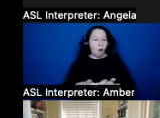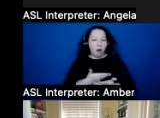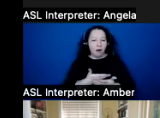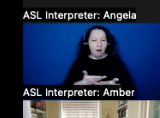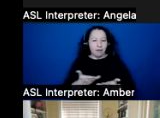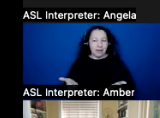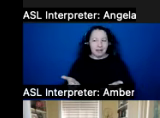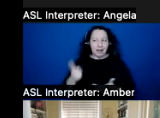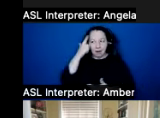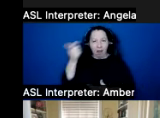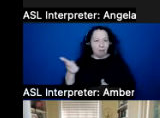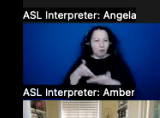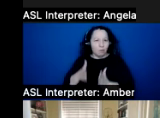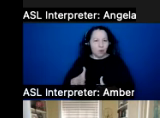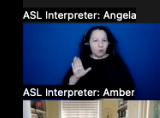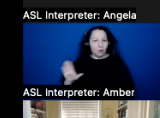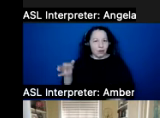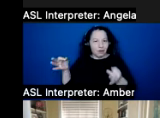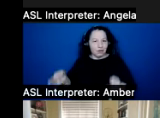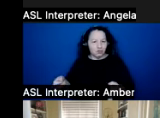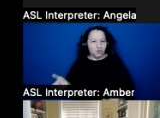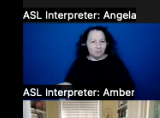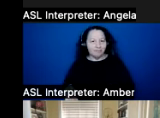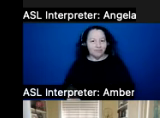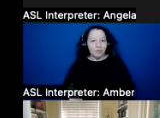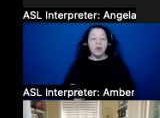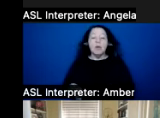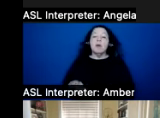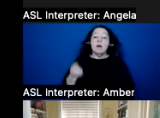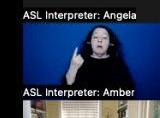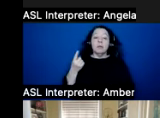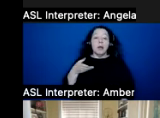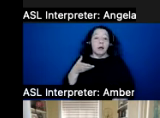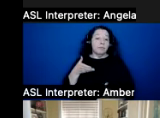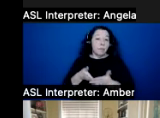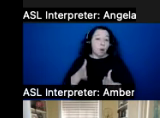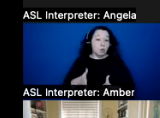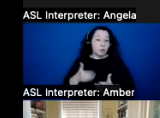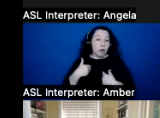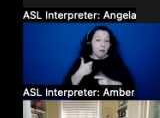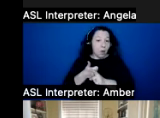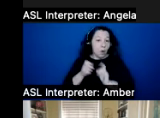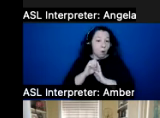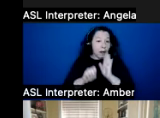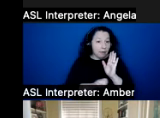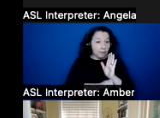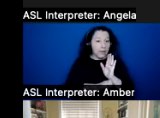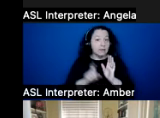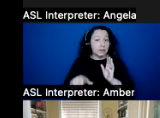the prosecutor's discretion. So the prosecutor, they have their own ethics, their own code of ethics that they must